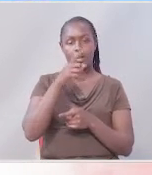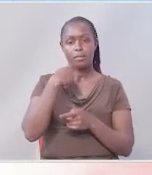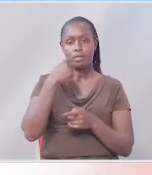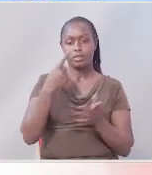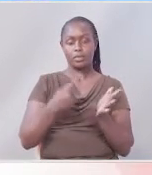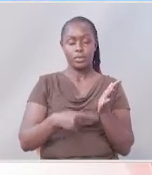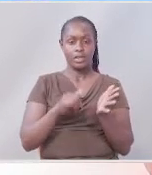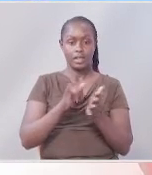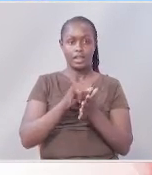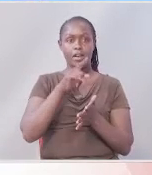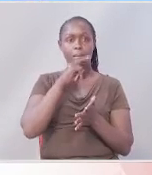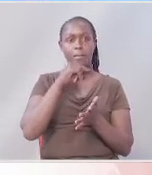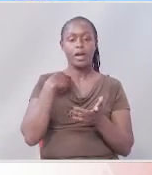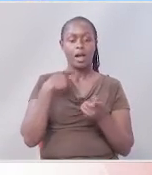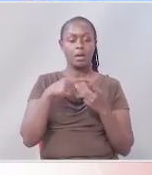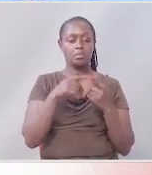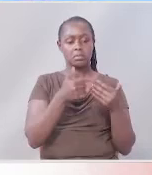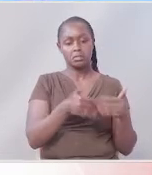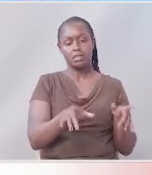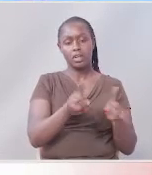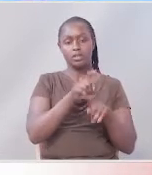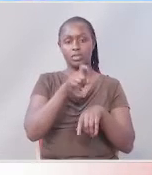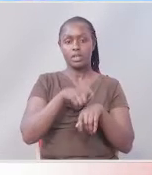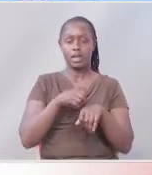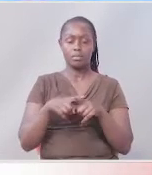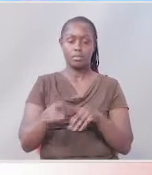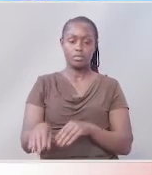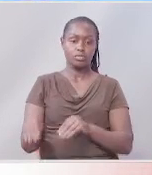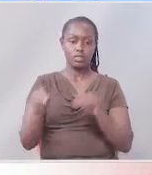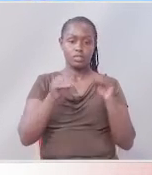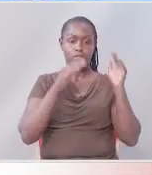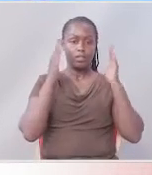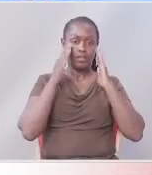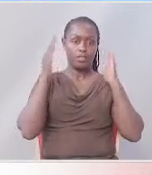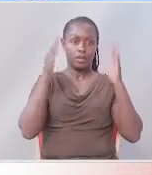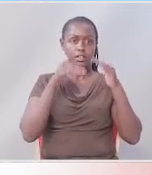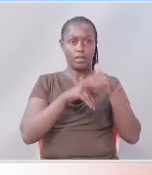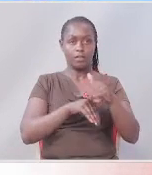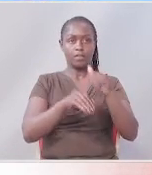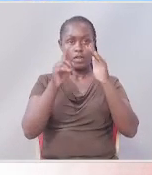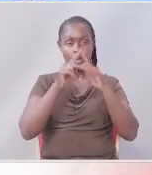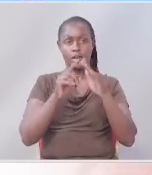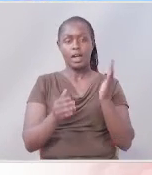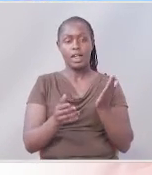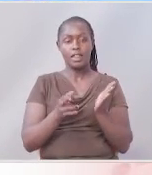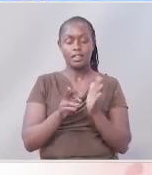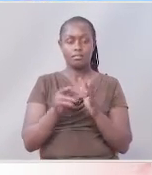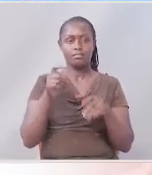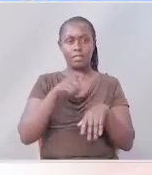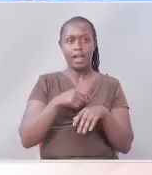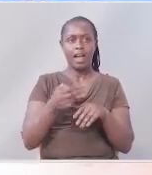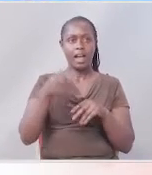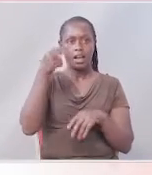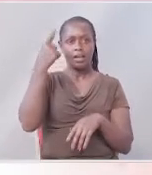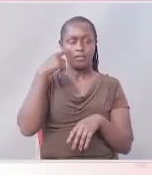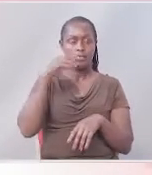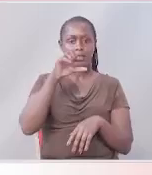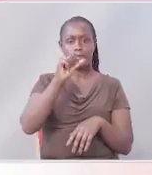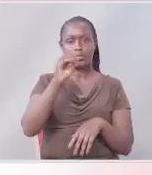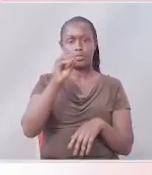child has been neglected and time has come to shift focus following the rising cases of sodomy in the country.